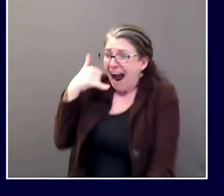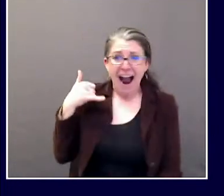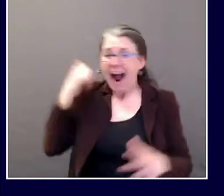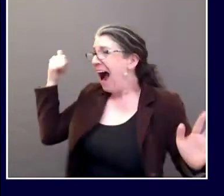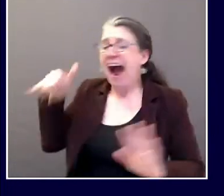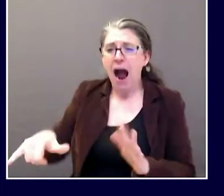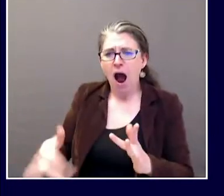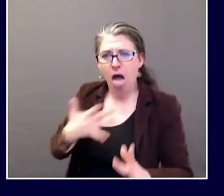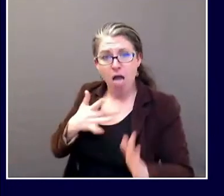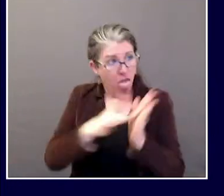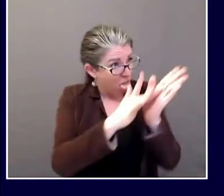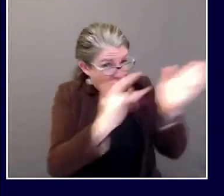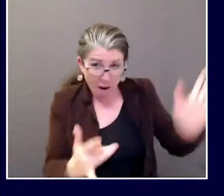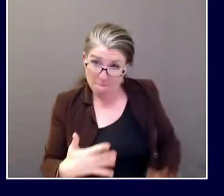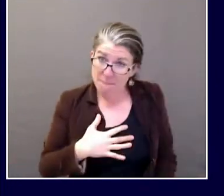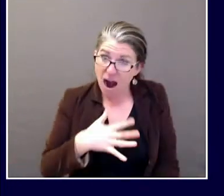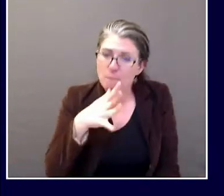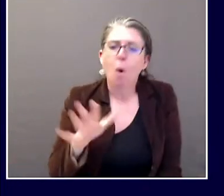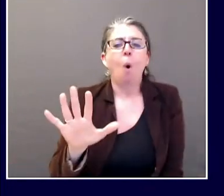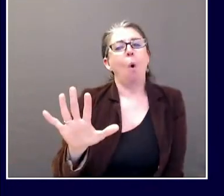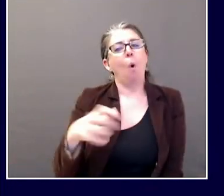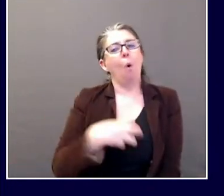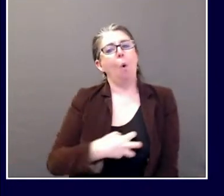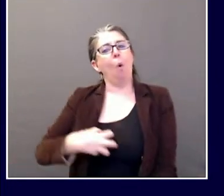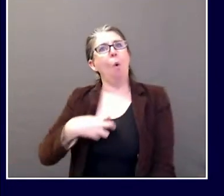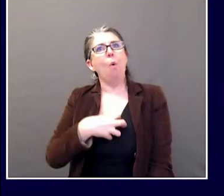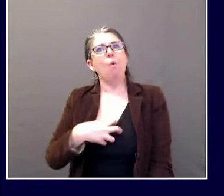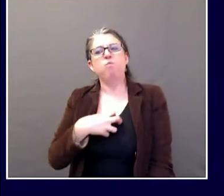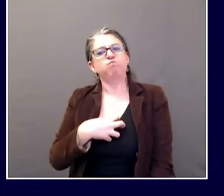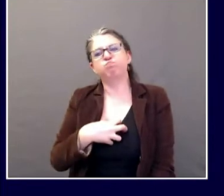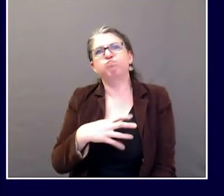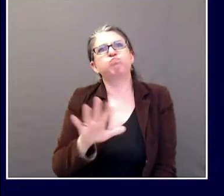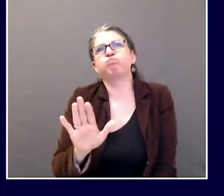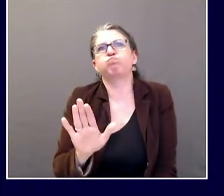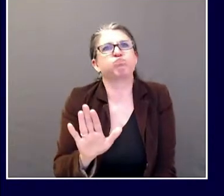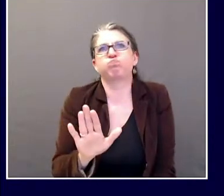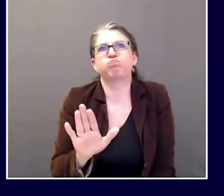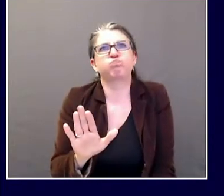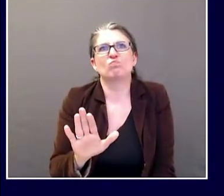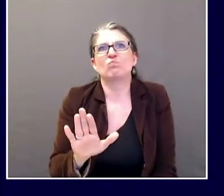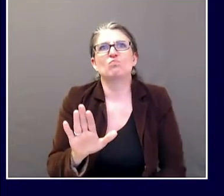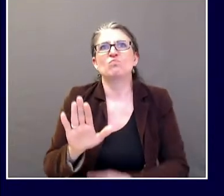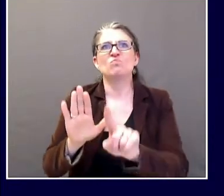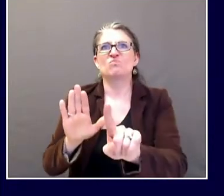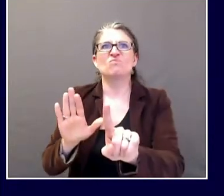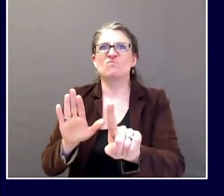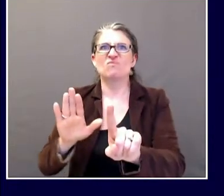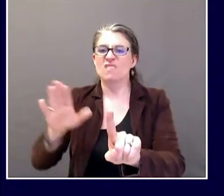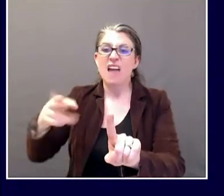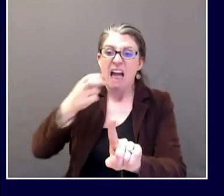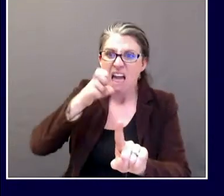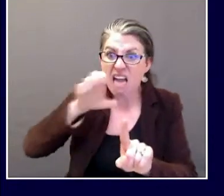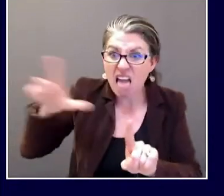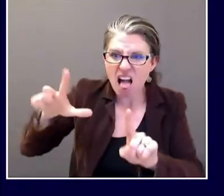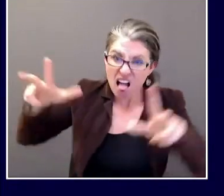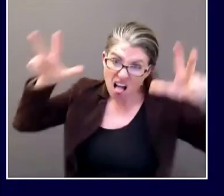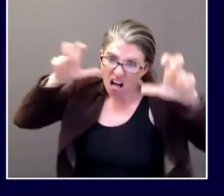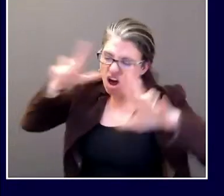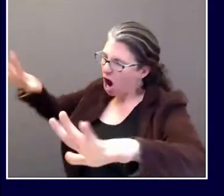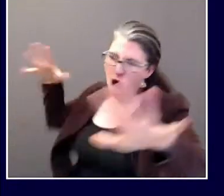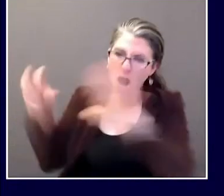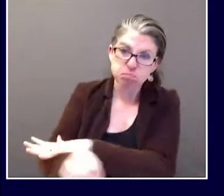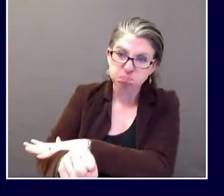there's a special place in hell. Yeah, they should find something else to do with their lives than that, like literally anything. Yep. Well, thank you for addressing